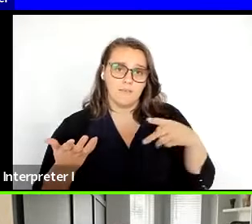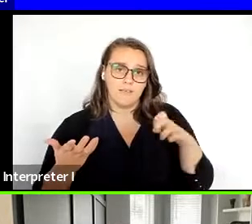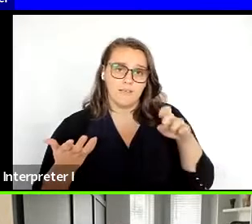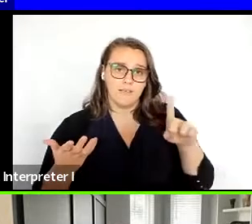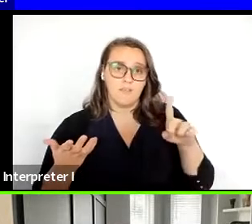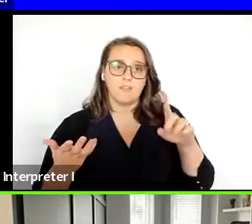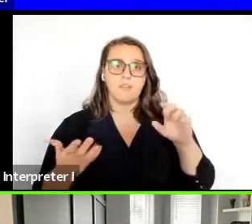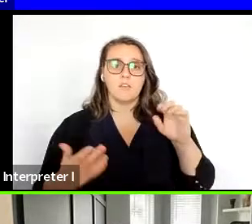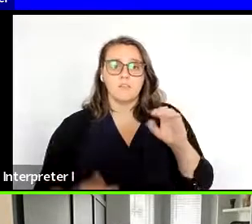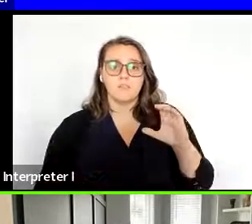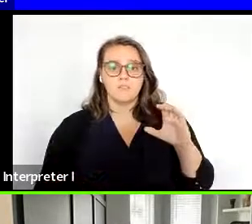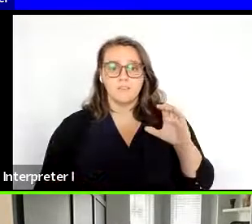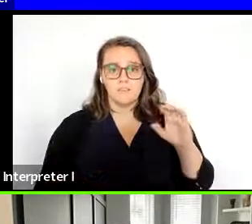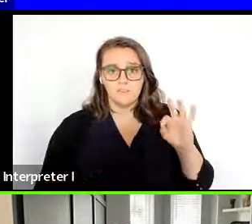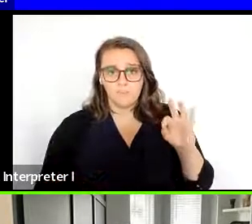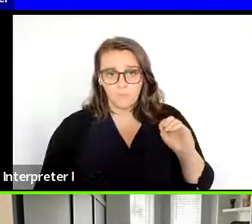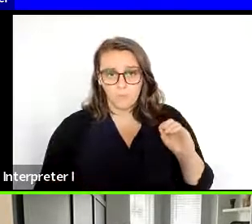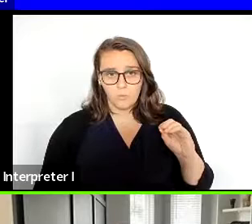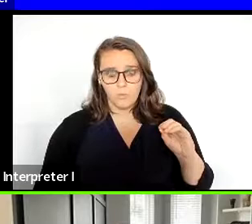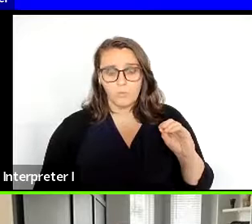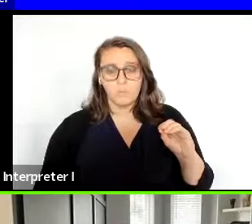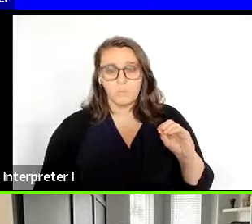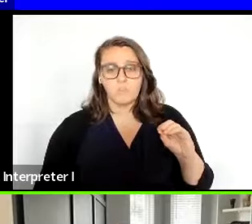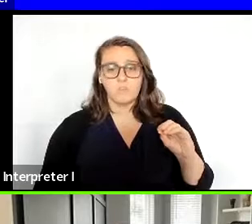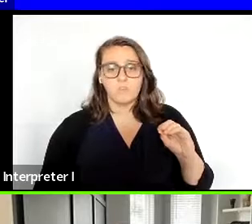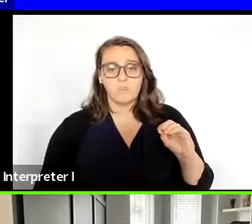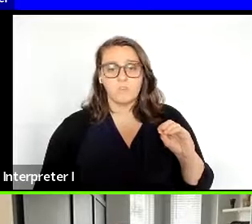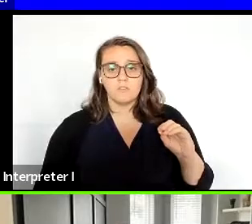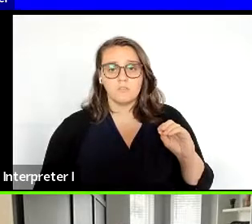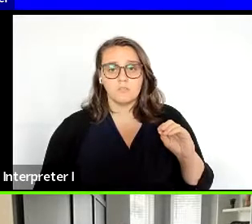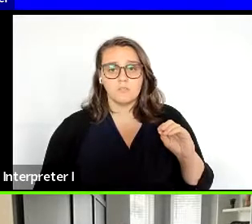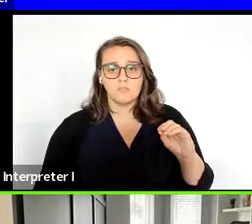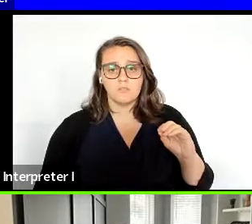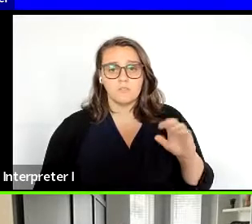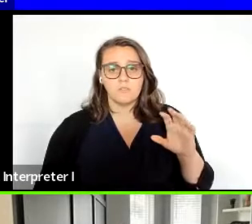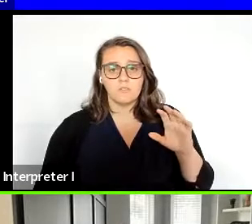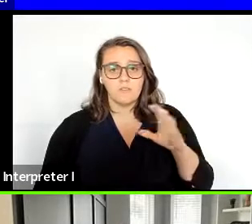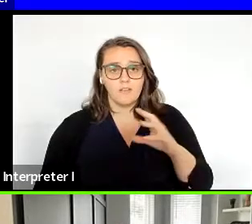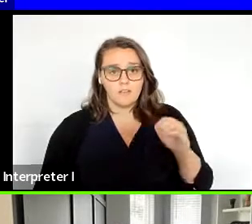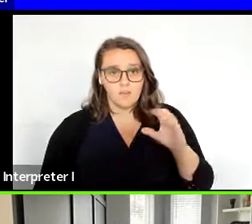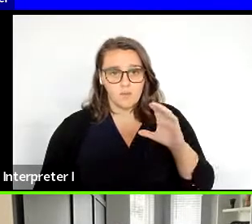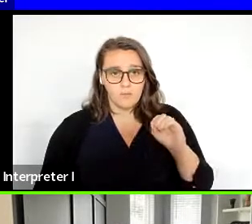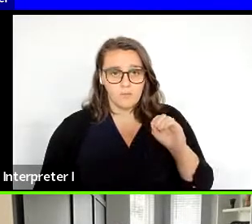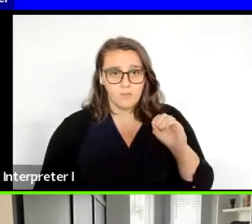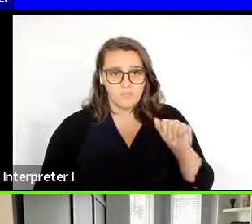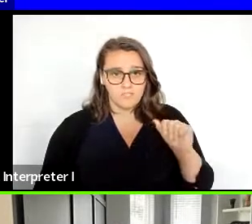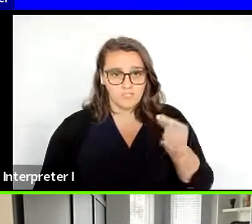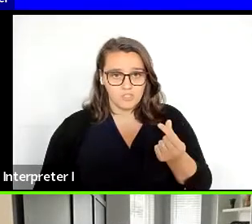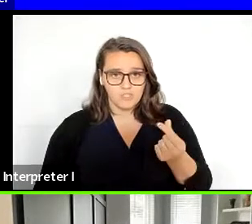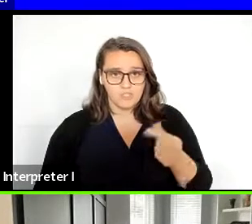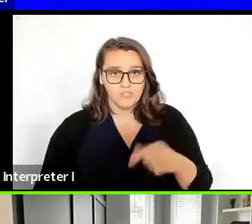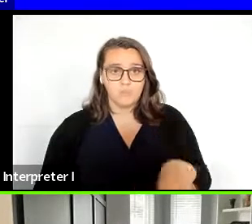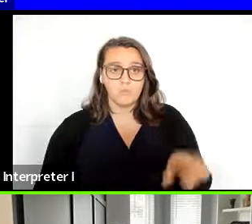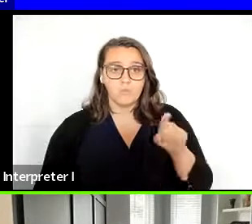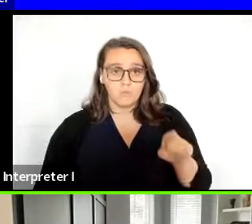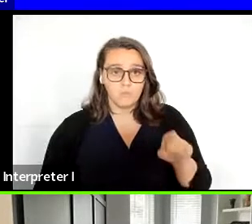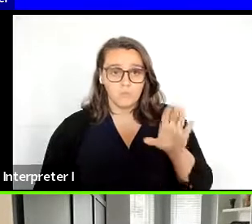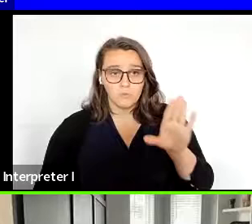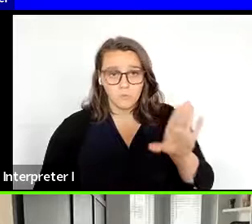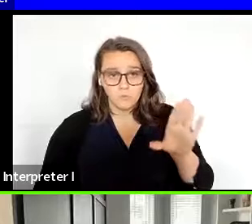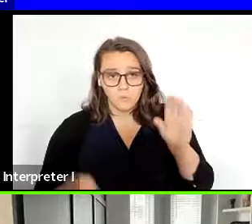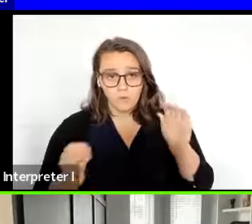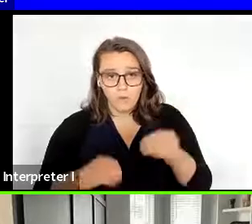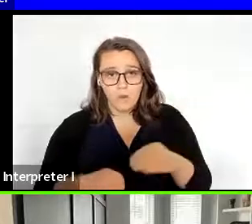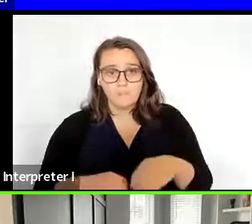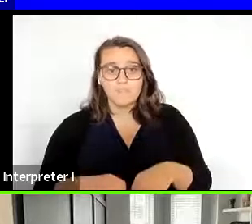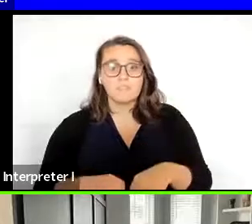OCFO, as well as the OAG, with you and your office, Mr. Chairman, and as